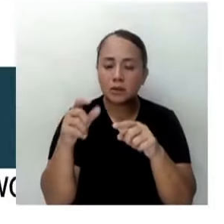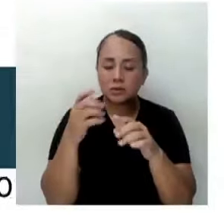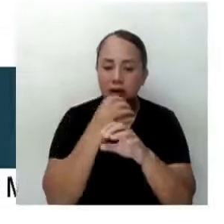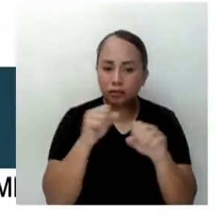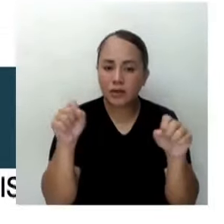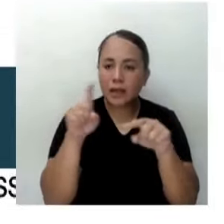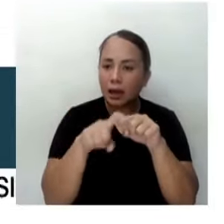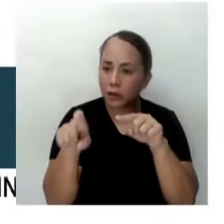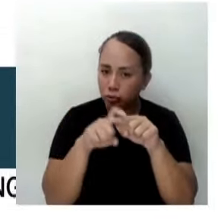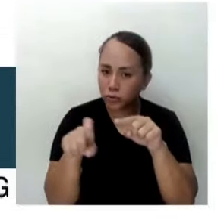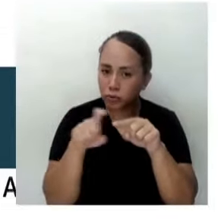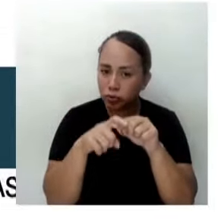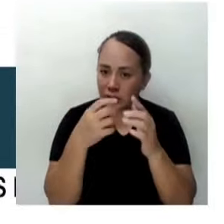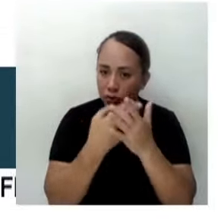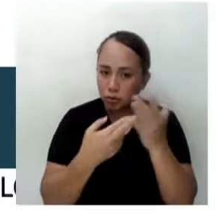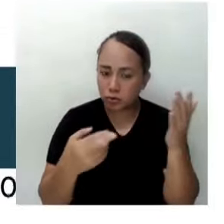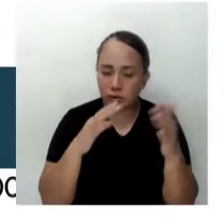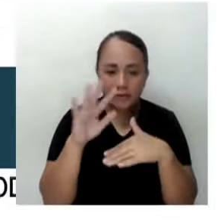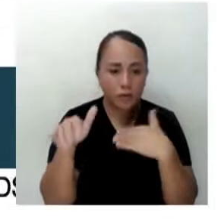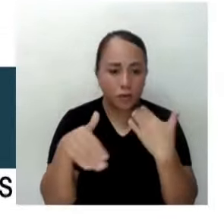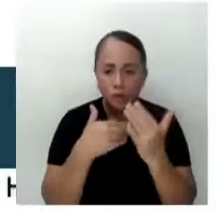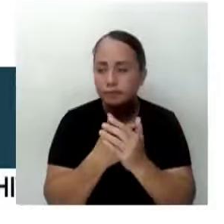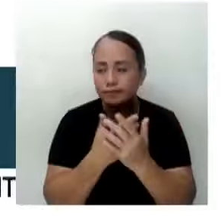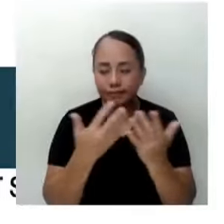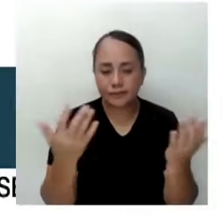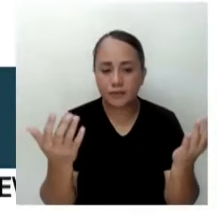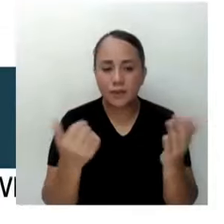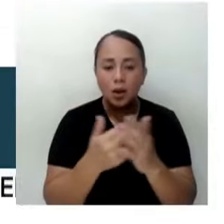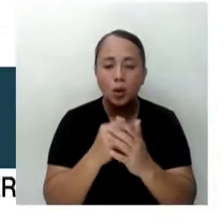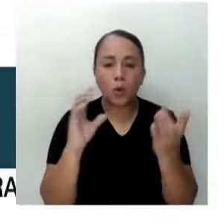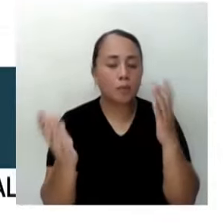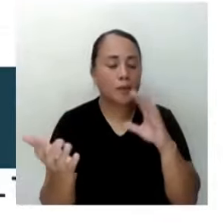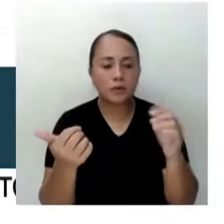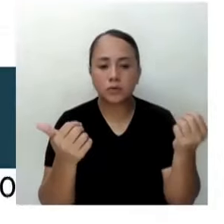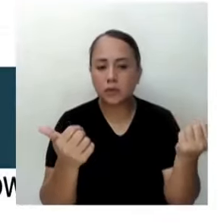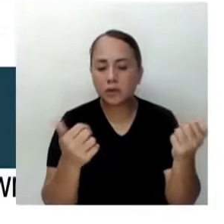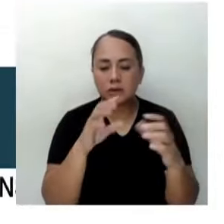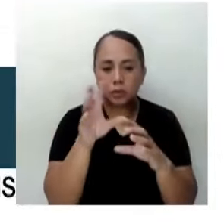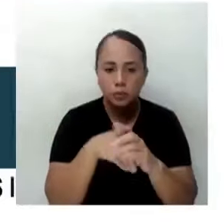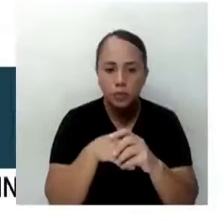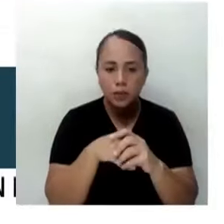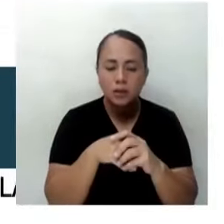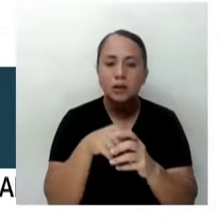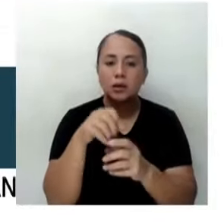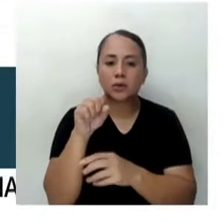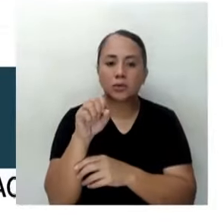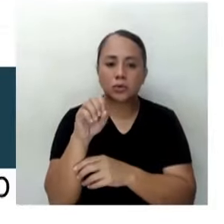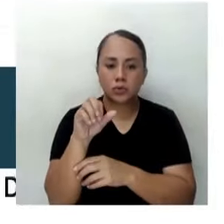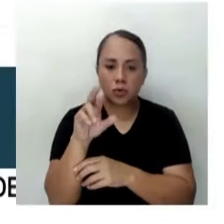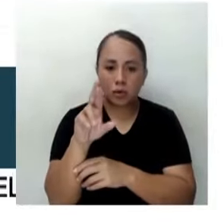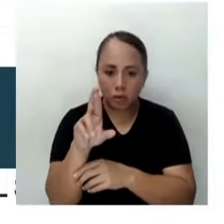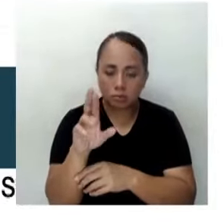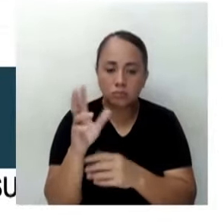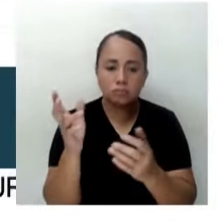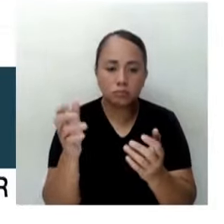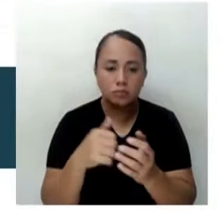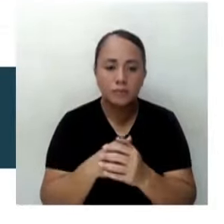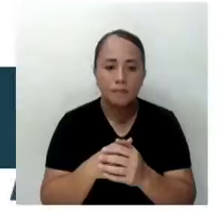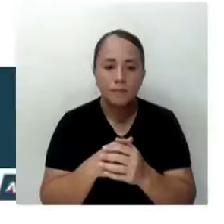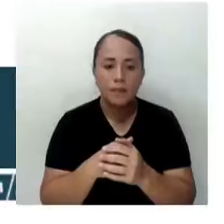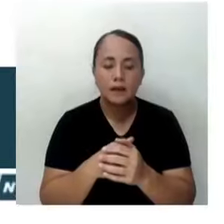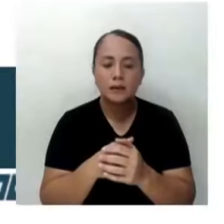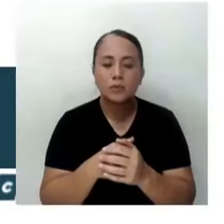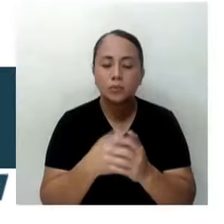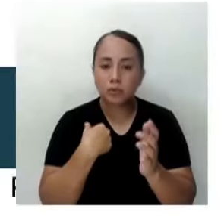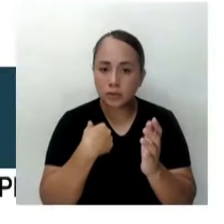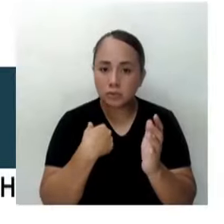energy source of all, compared to all, including wind and solar. And the implication